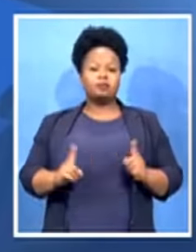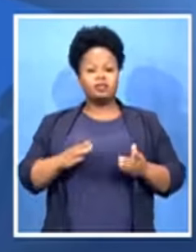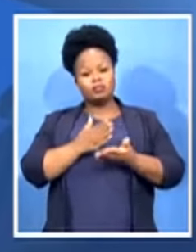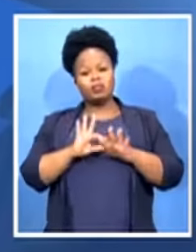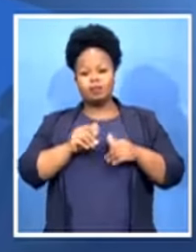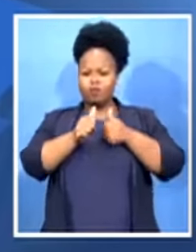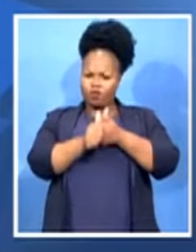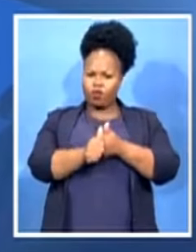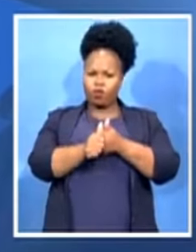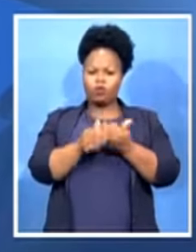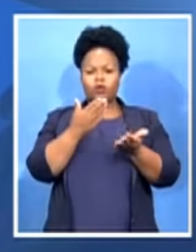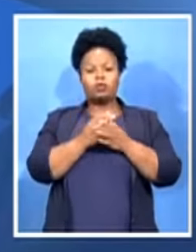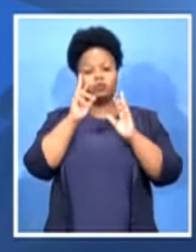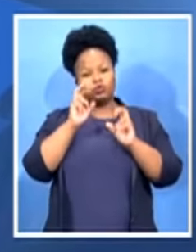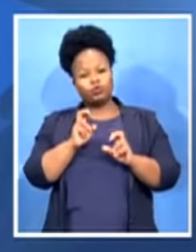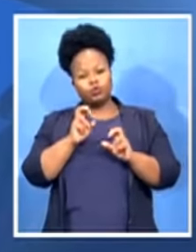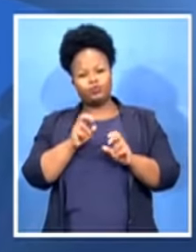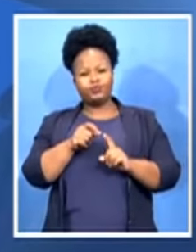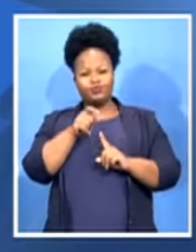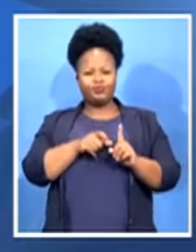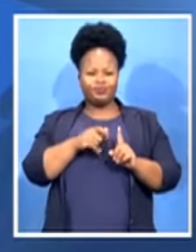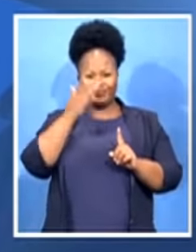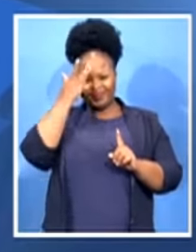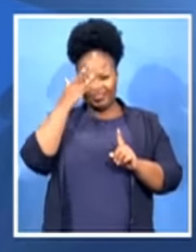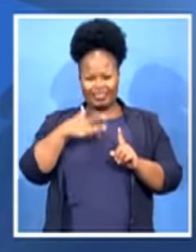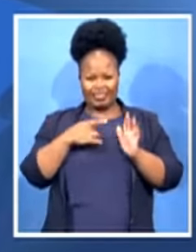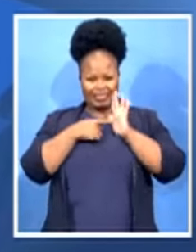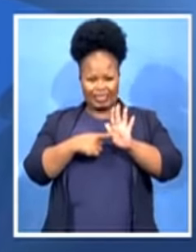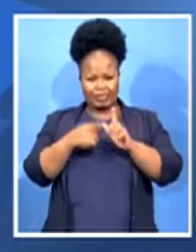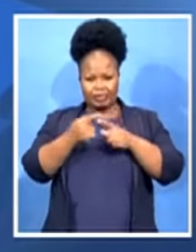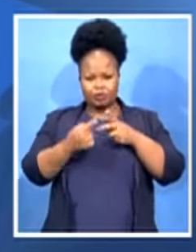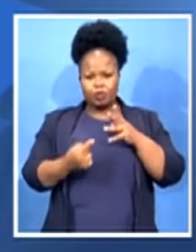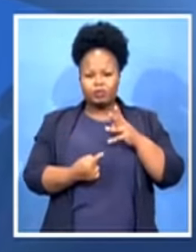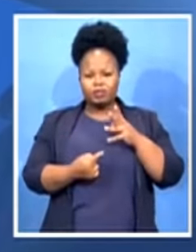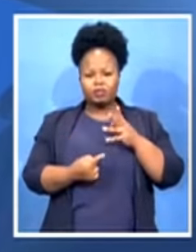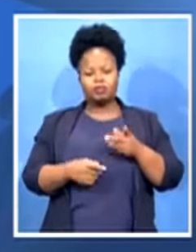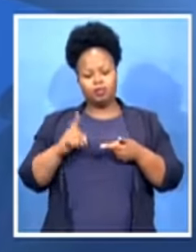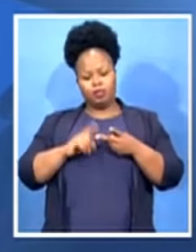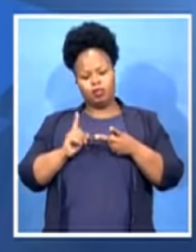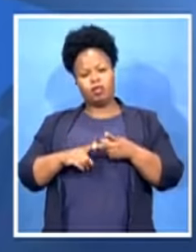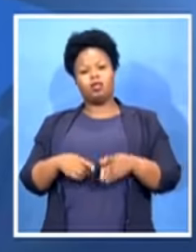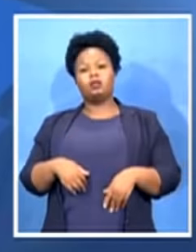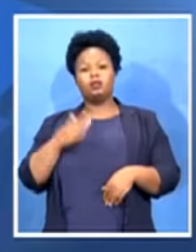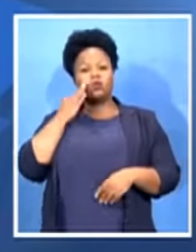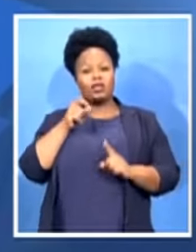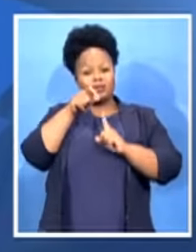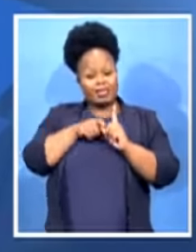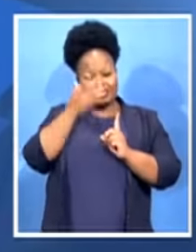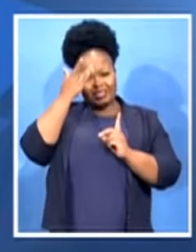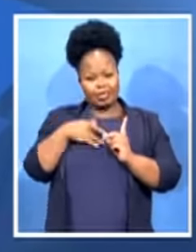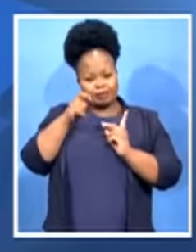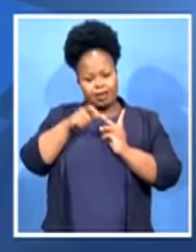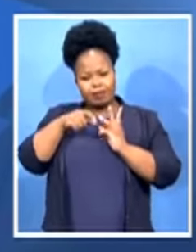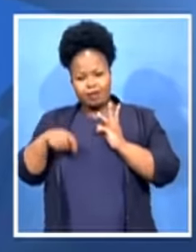the symptoms, but we follow the issue of when we are tracing them, we do find them and find where they are, and then we